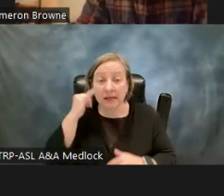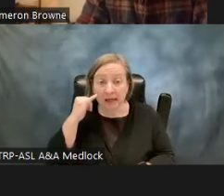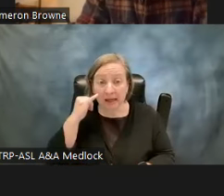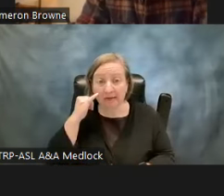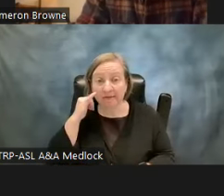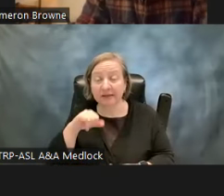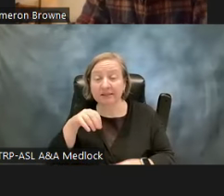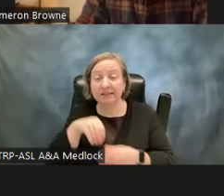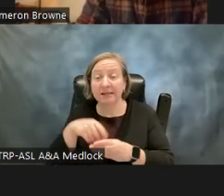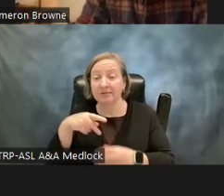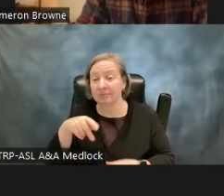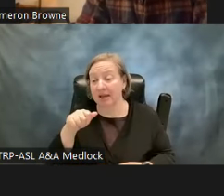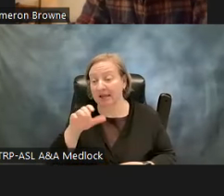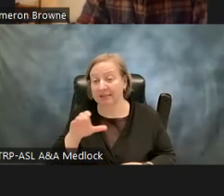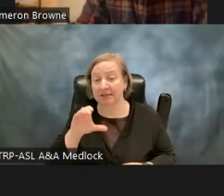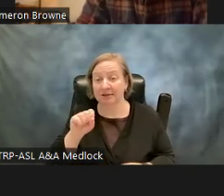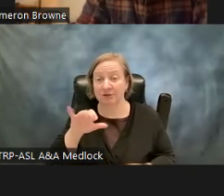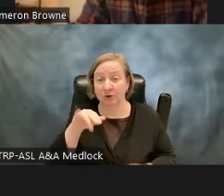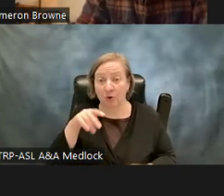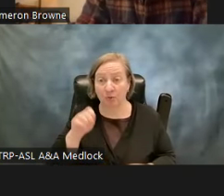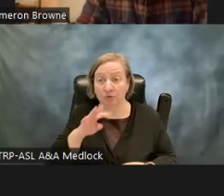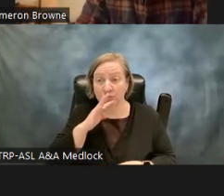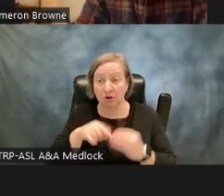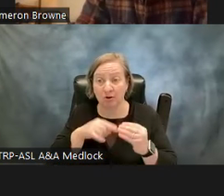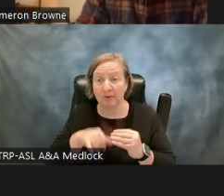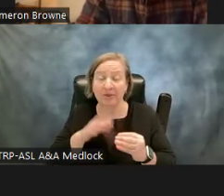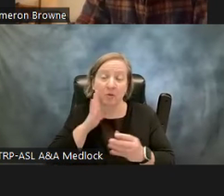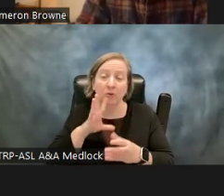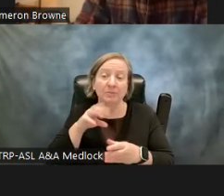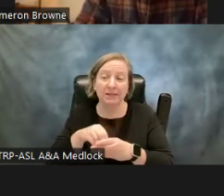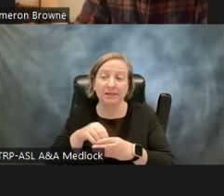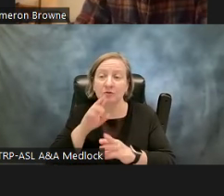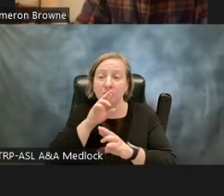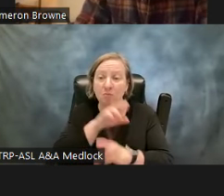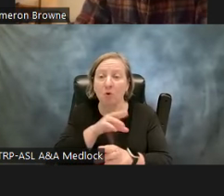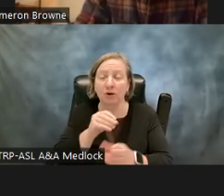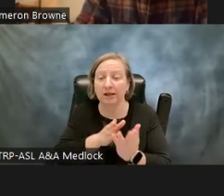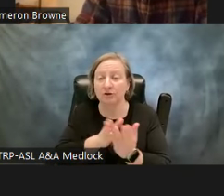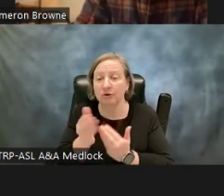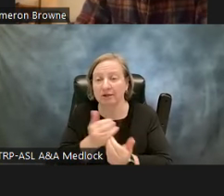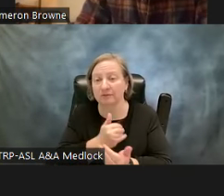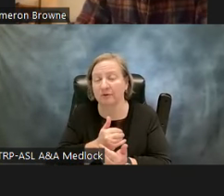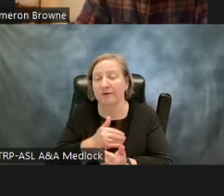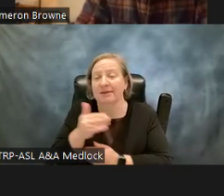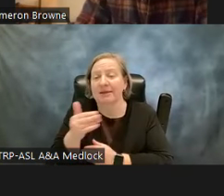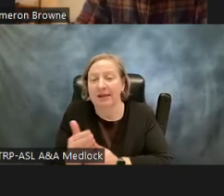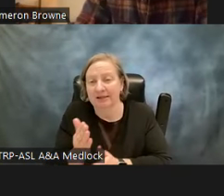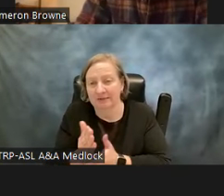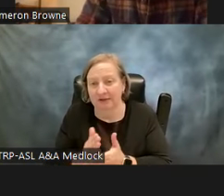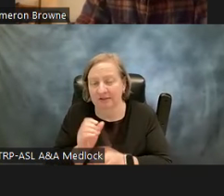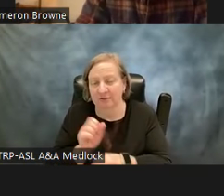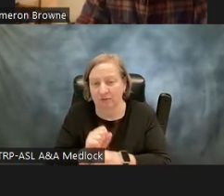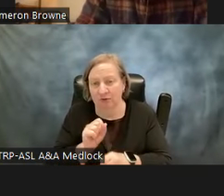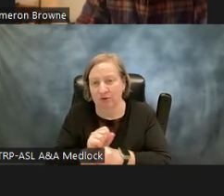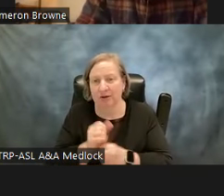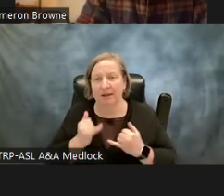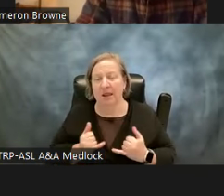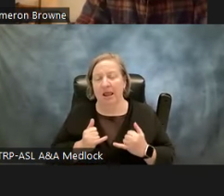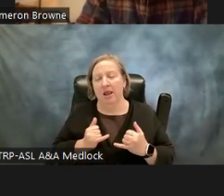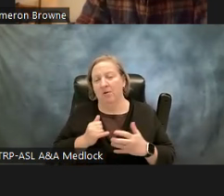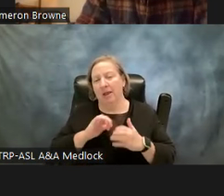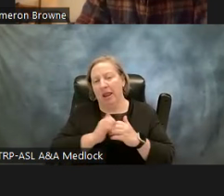in the PAC's scope to talk about, it would fit into the reporting and transparency part of the next phase of work. which has to, this part is about how the